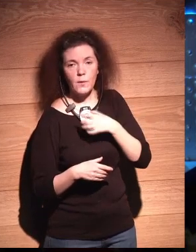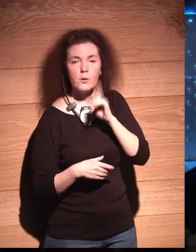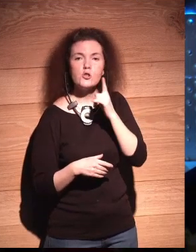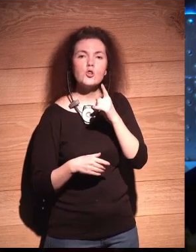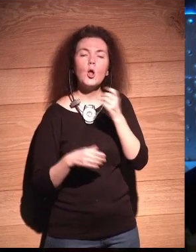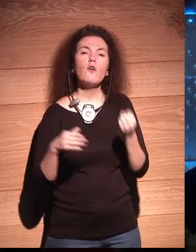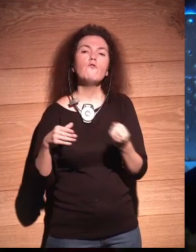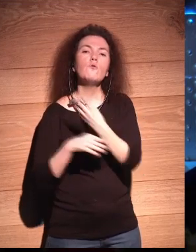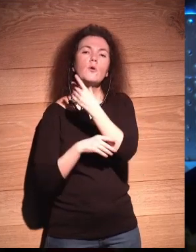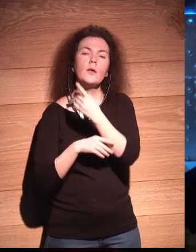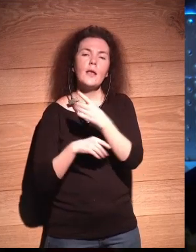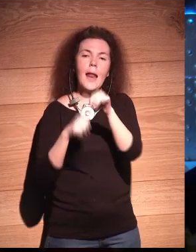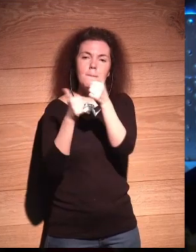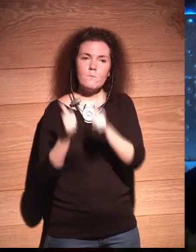Now,